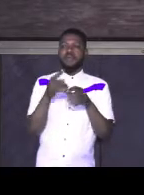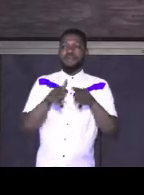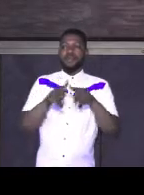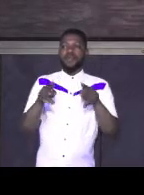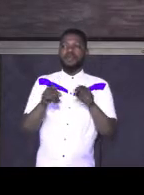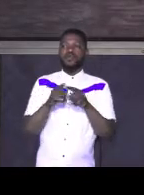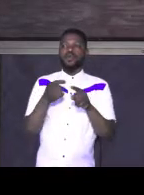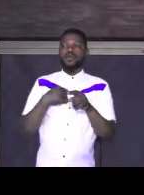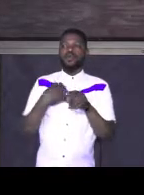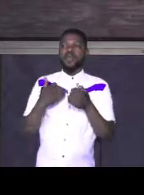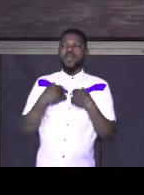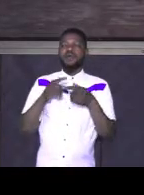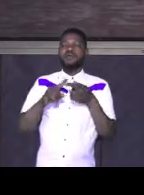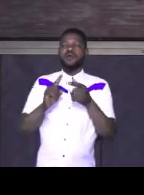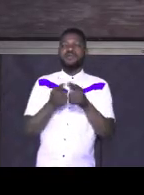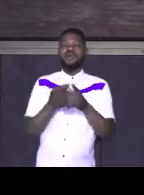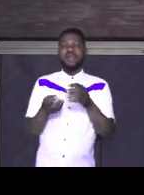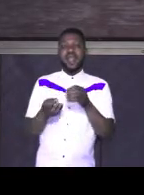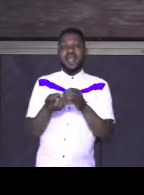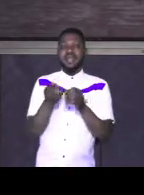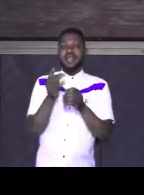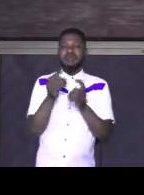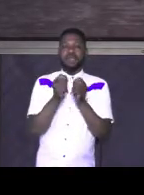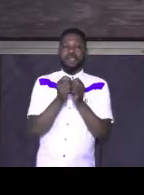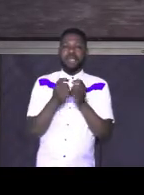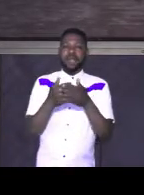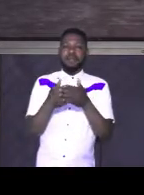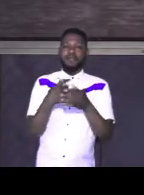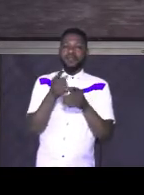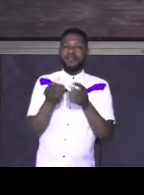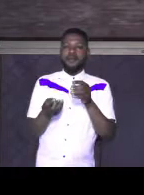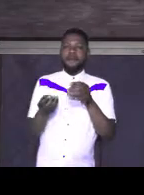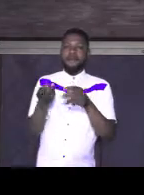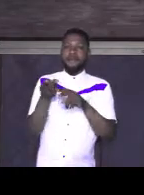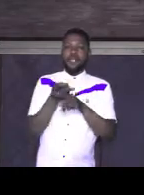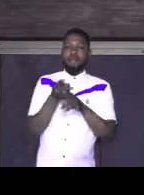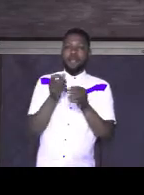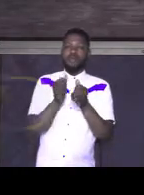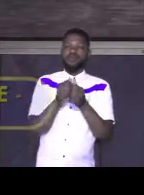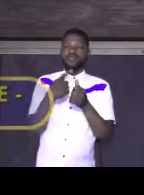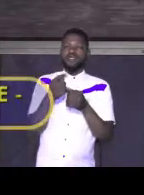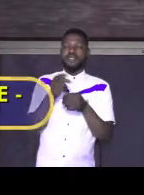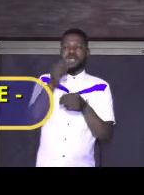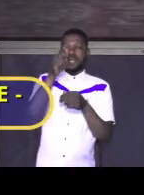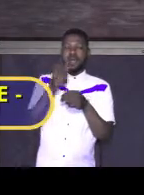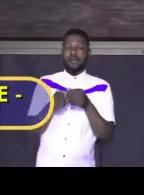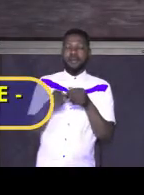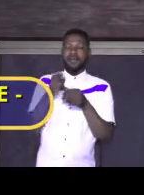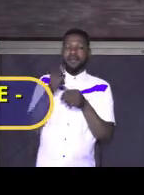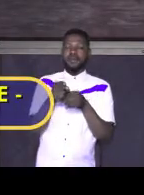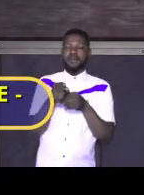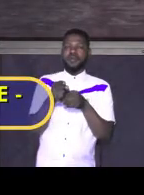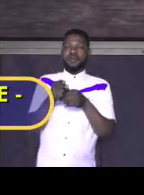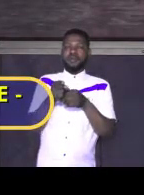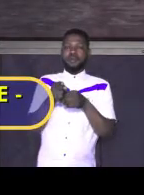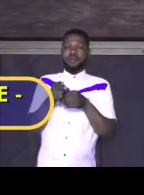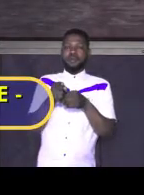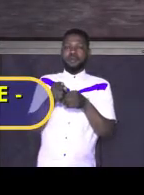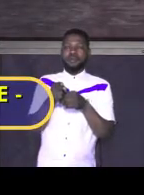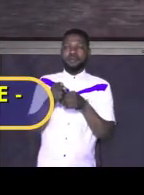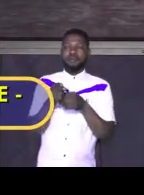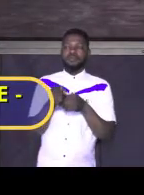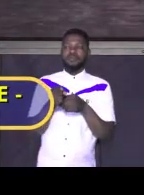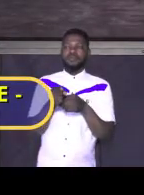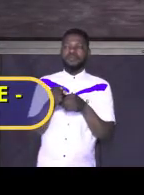of the parallelogram. So we have to first add it together before you multiply with the perpendicular length.